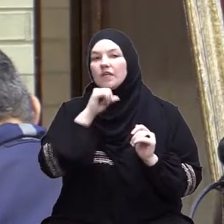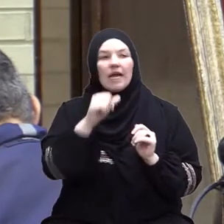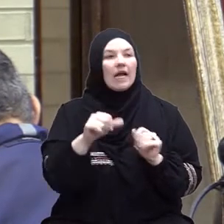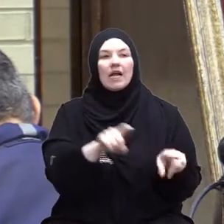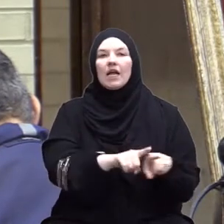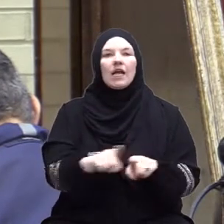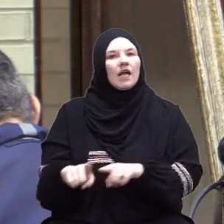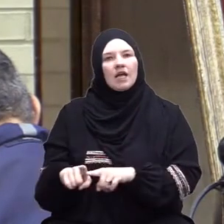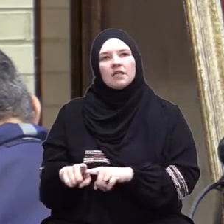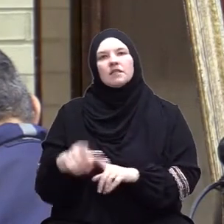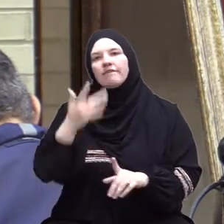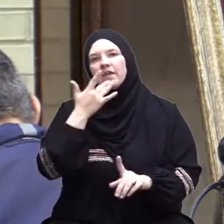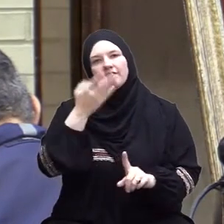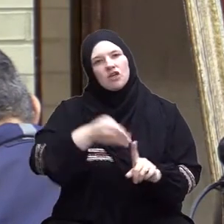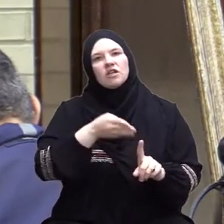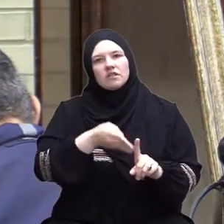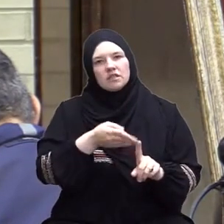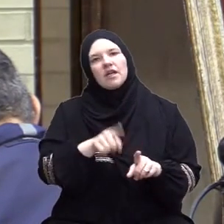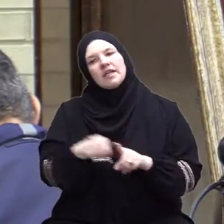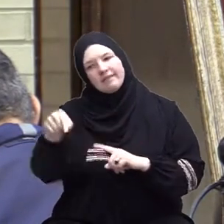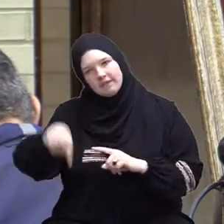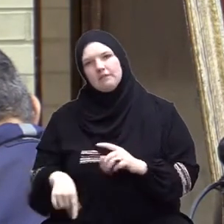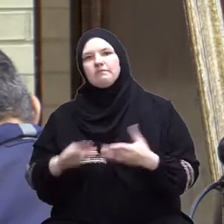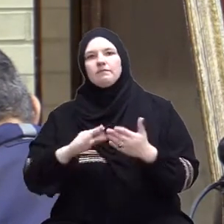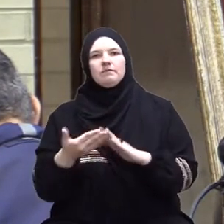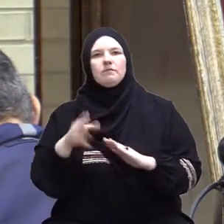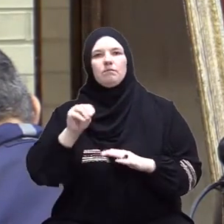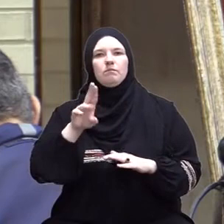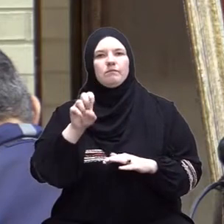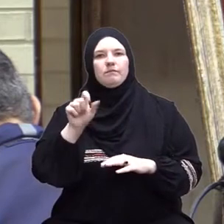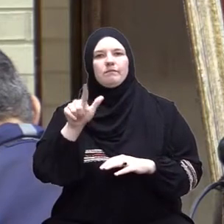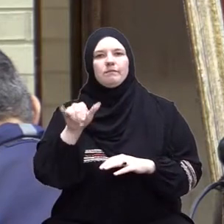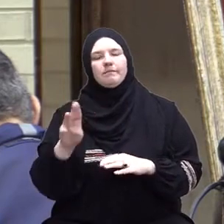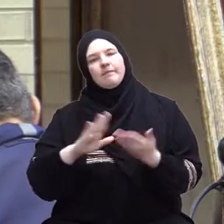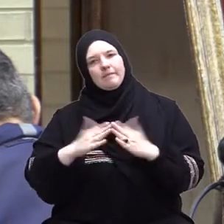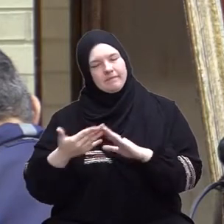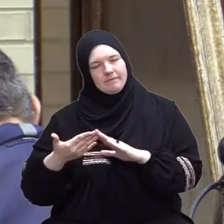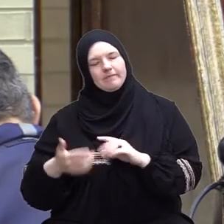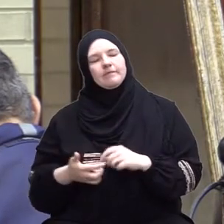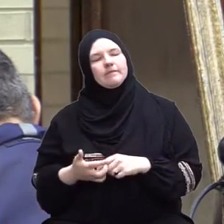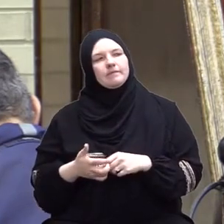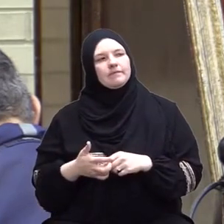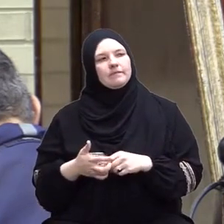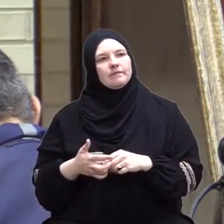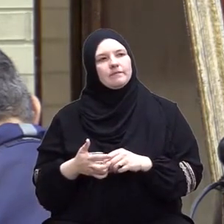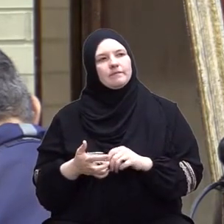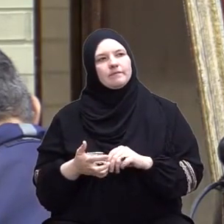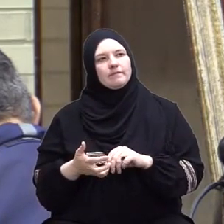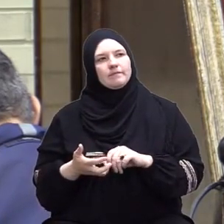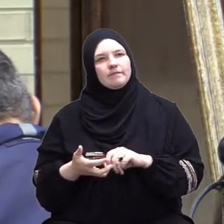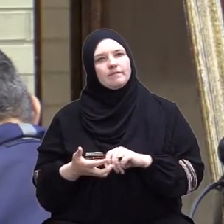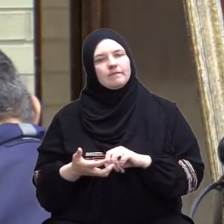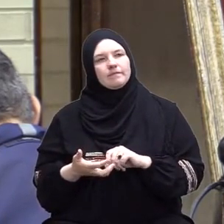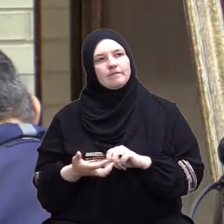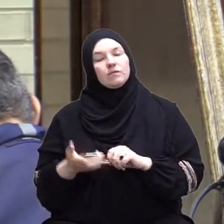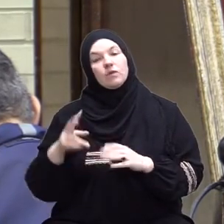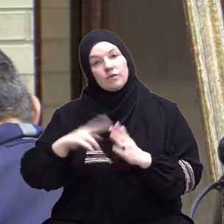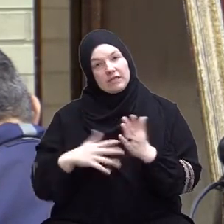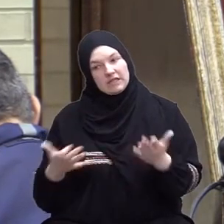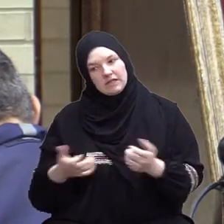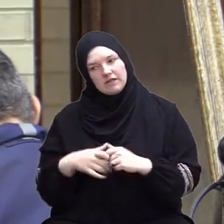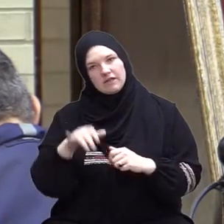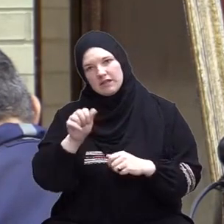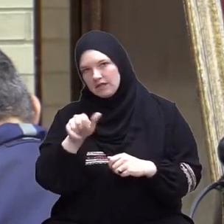as favored as this community, even though we read here in the ayah,